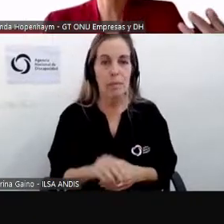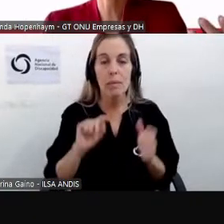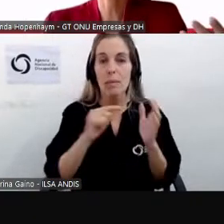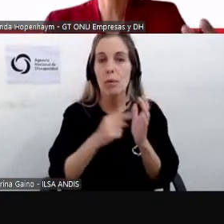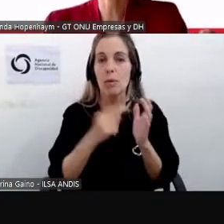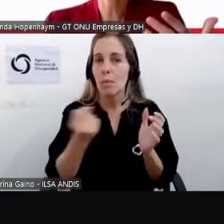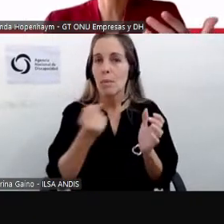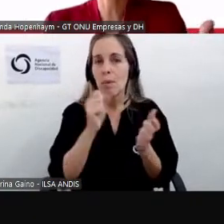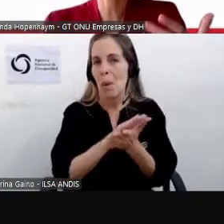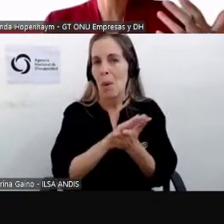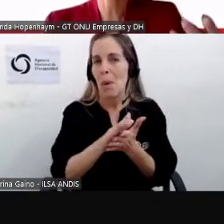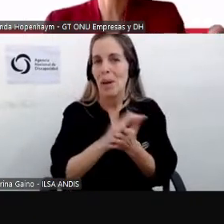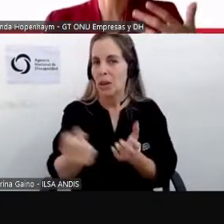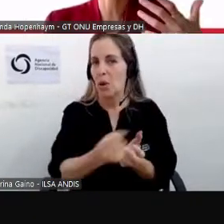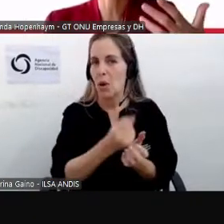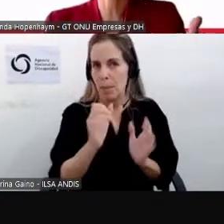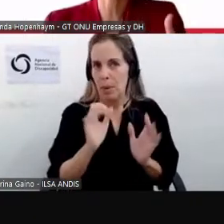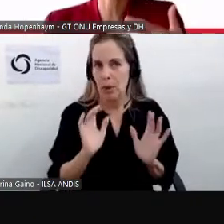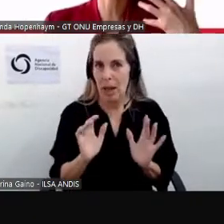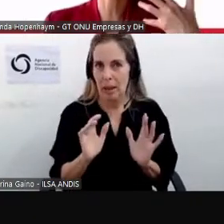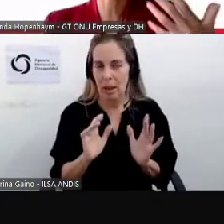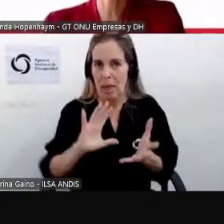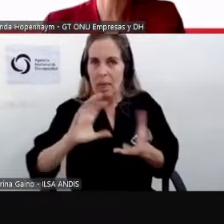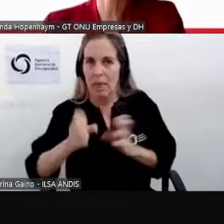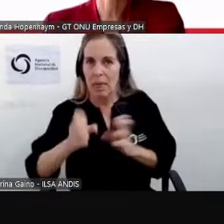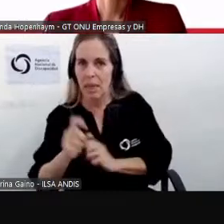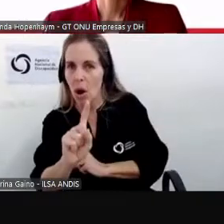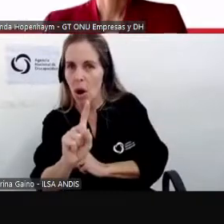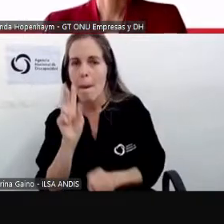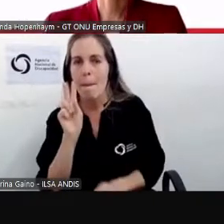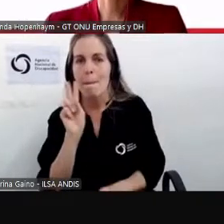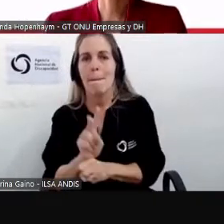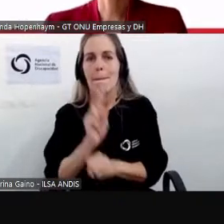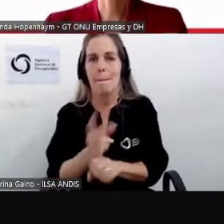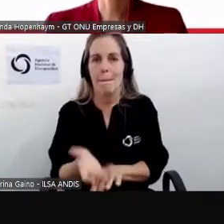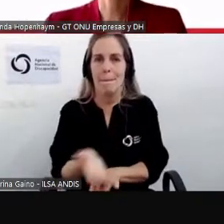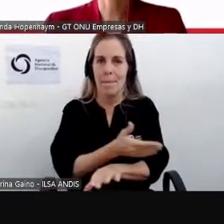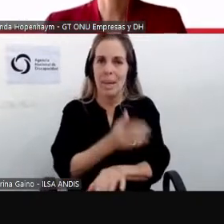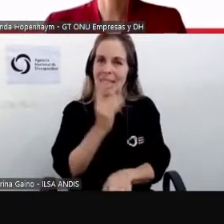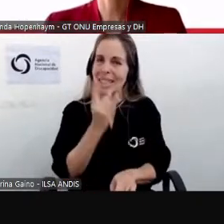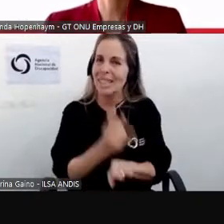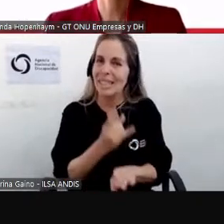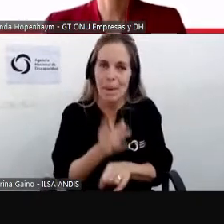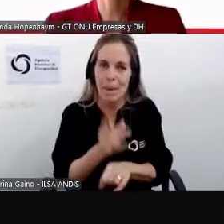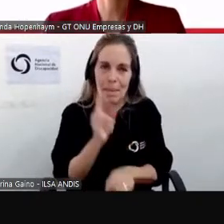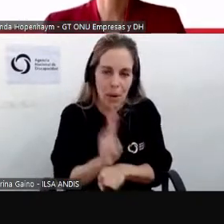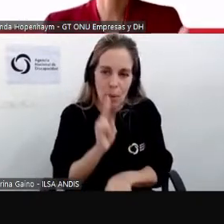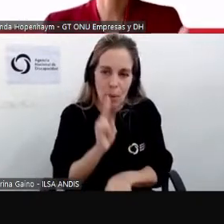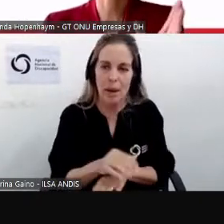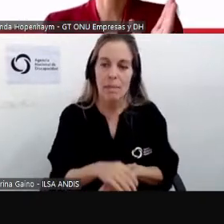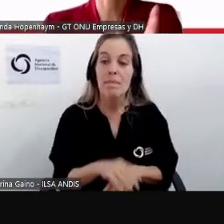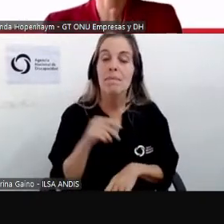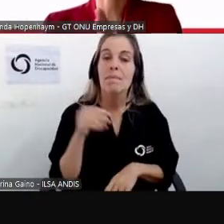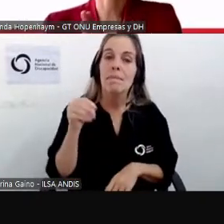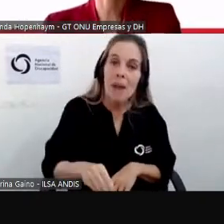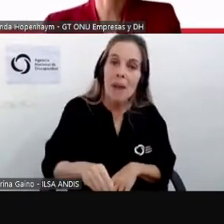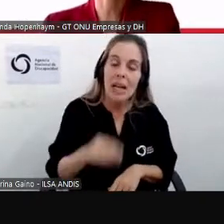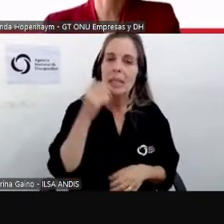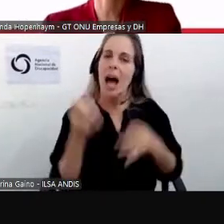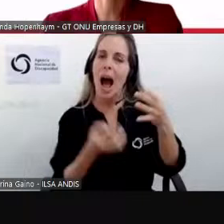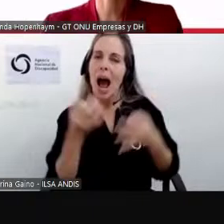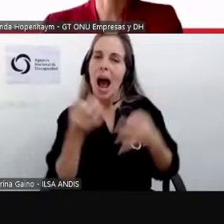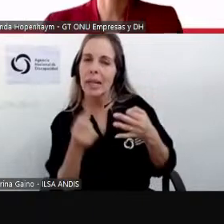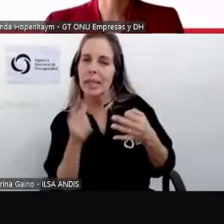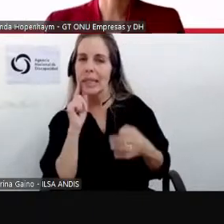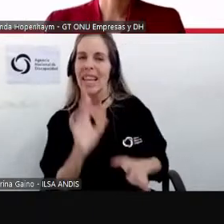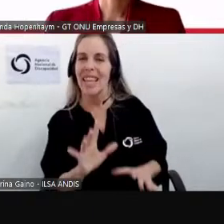to communities. So there's a shift in approach. Human rights are individual, intertwined, and instrumental. When one right is impaired, that will trigger the impairment of many other rights. That having been said,